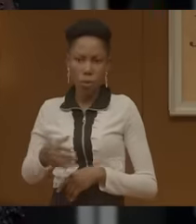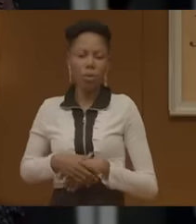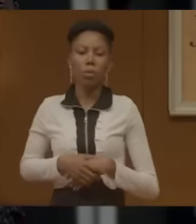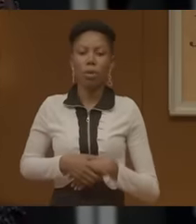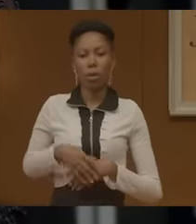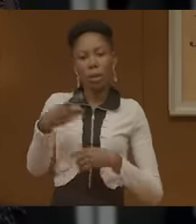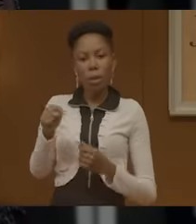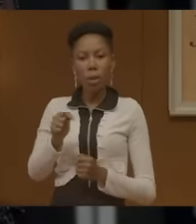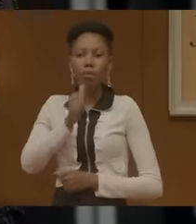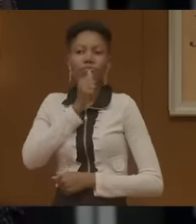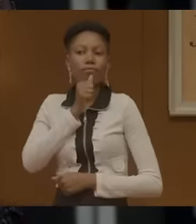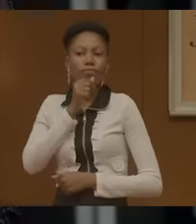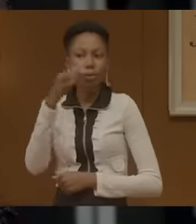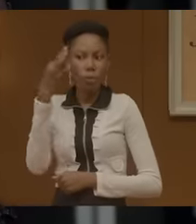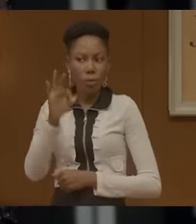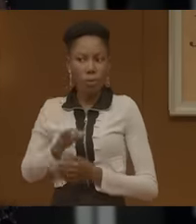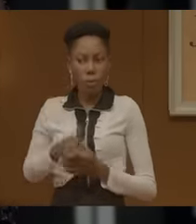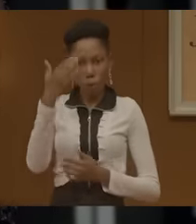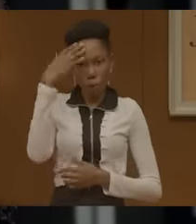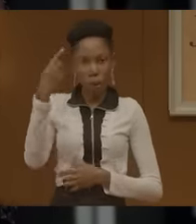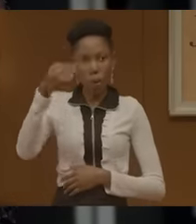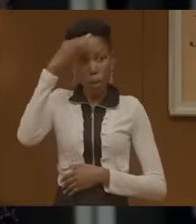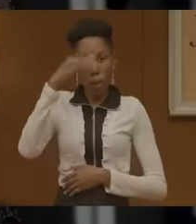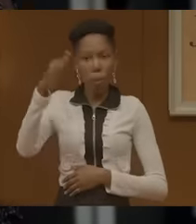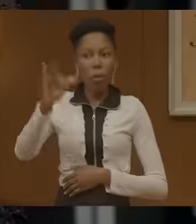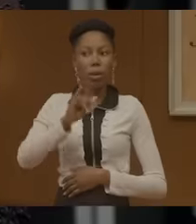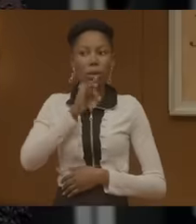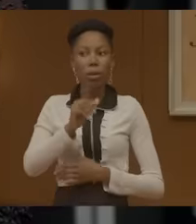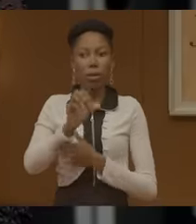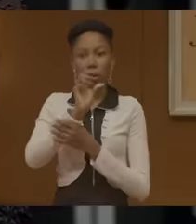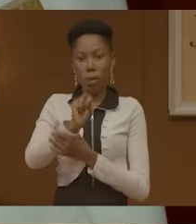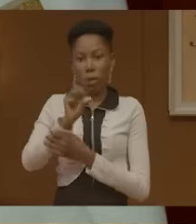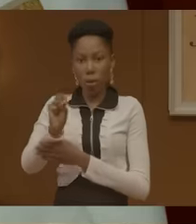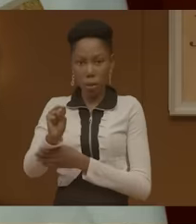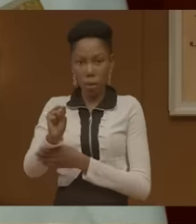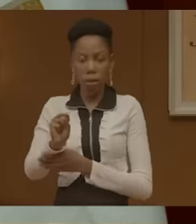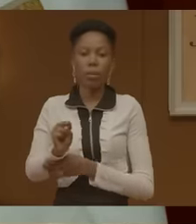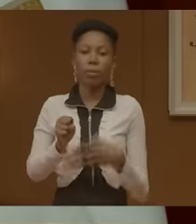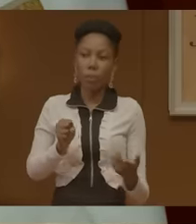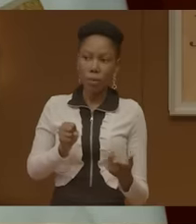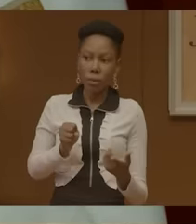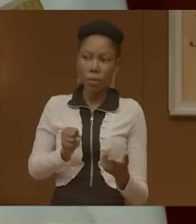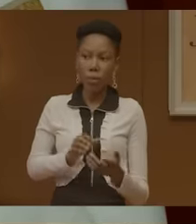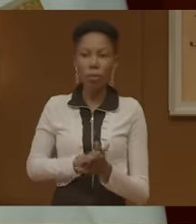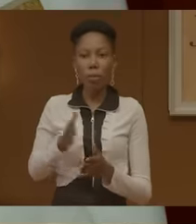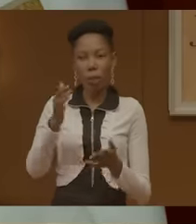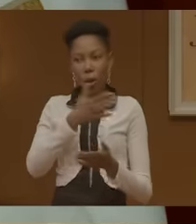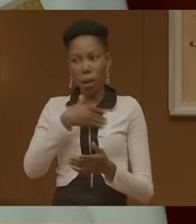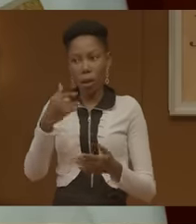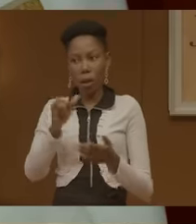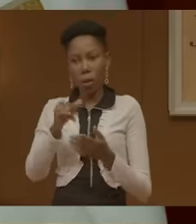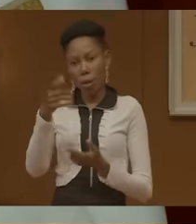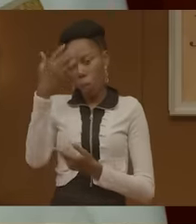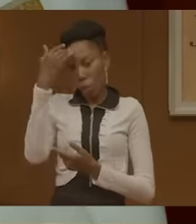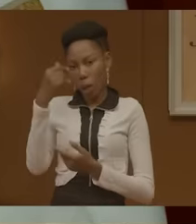dad. The boy is sickle cell, and I cannot continue the marriage. That is why I went on